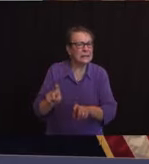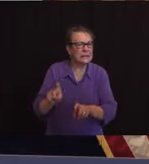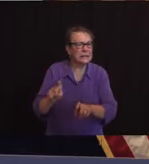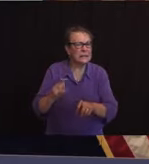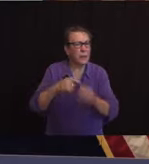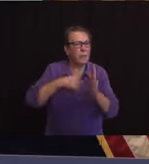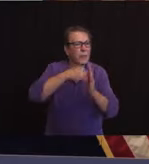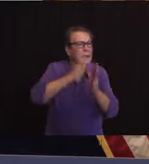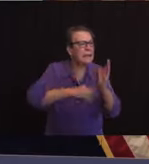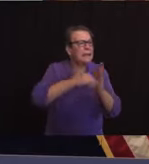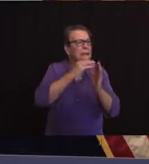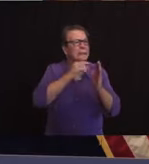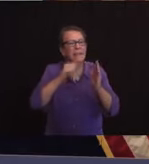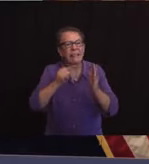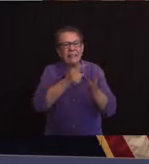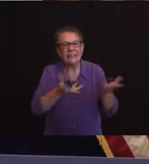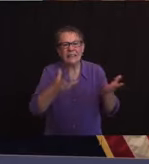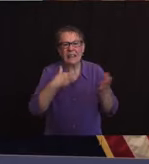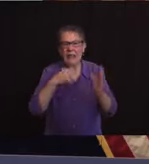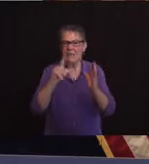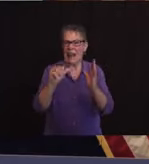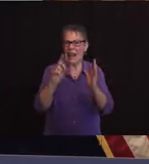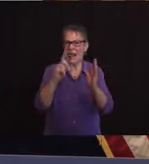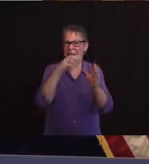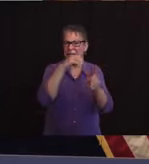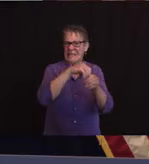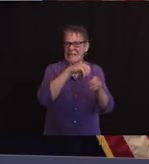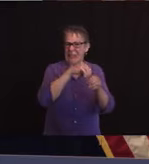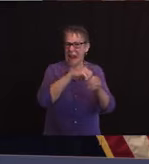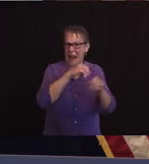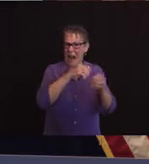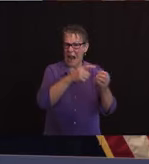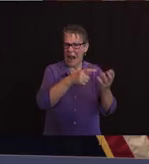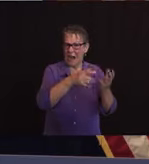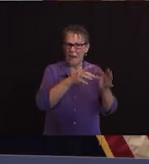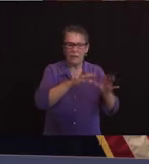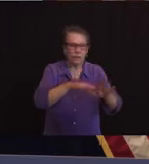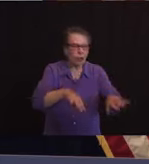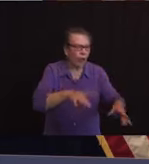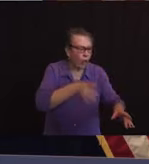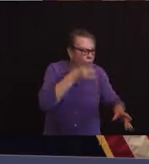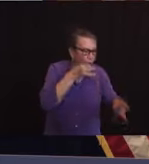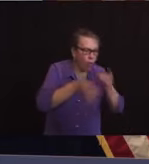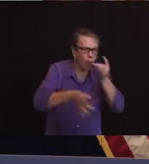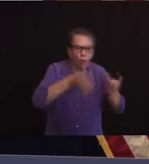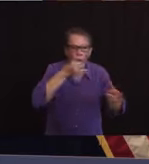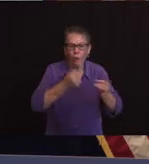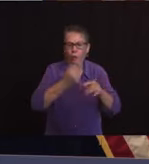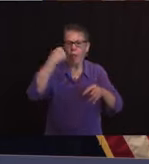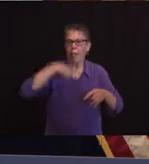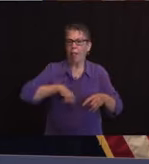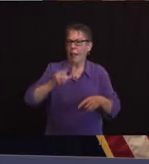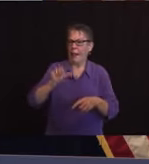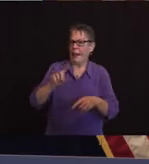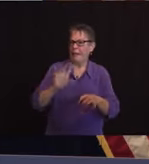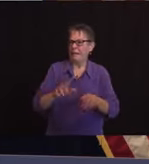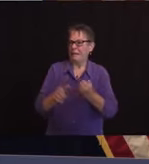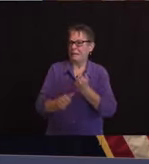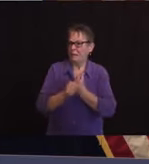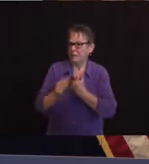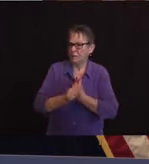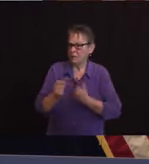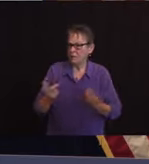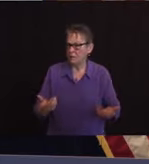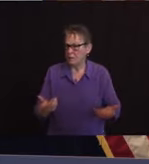year. This is consistent with a CDC study that found that COVID-19 adversely affected identification